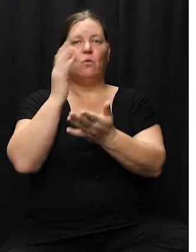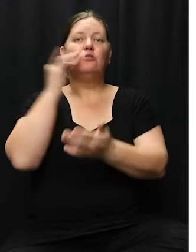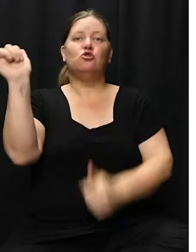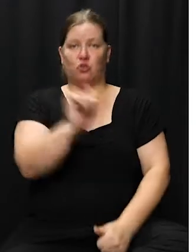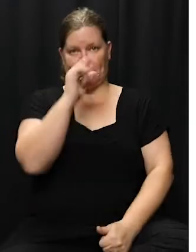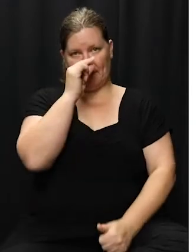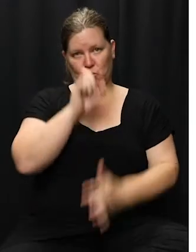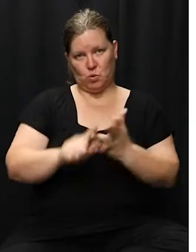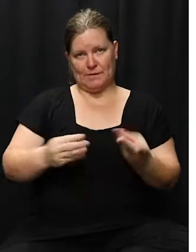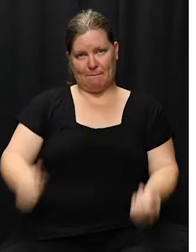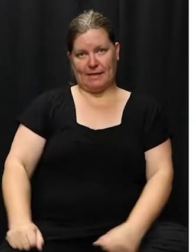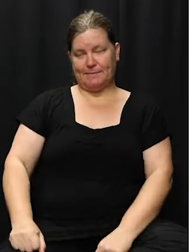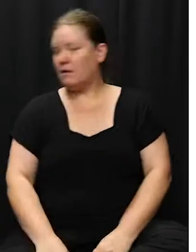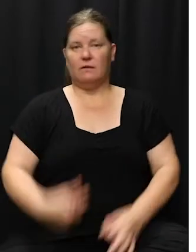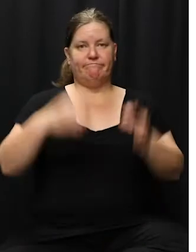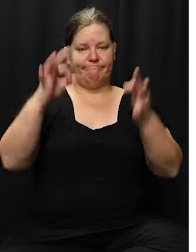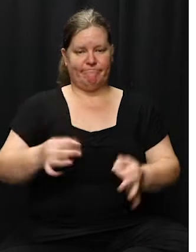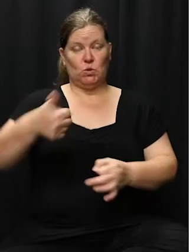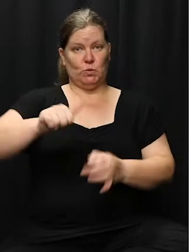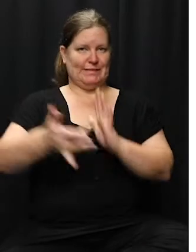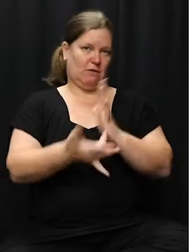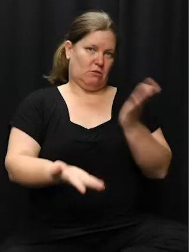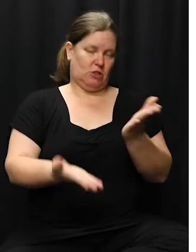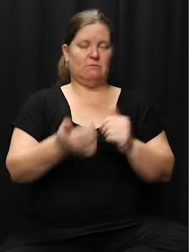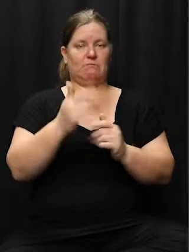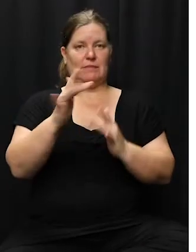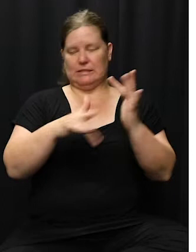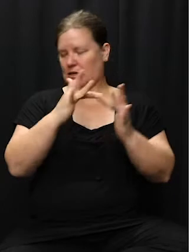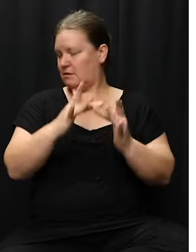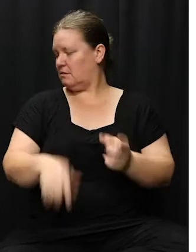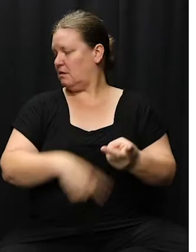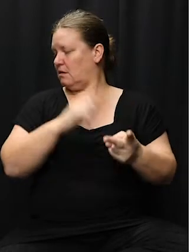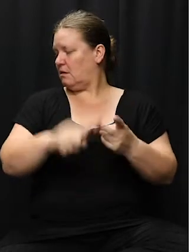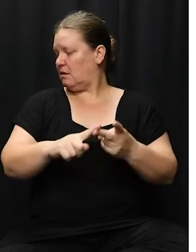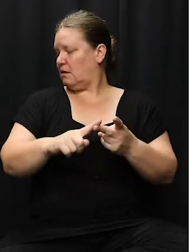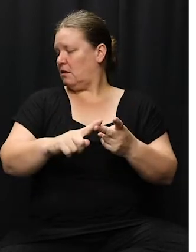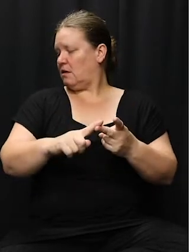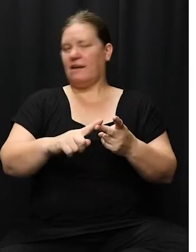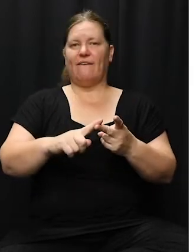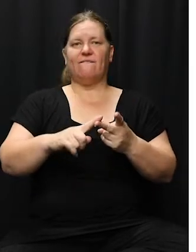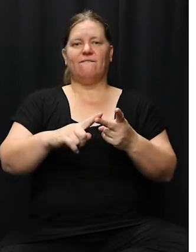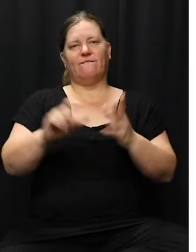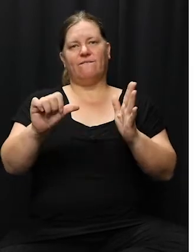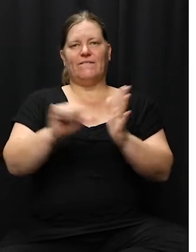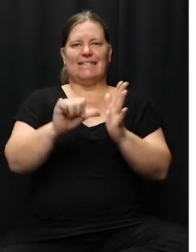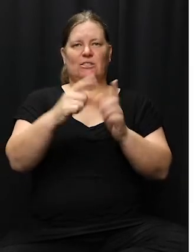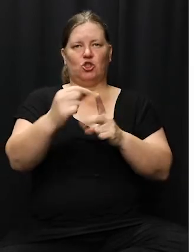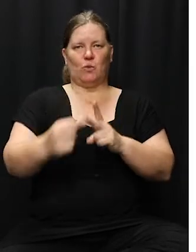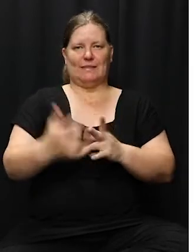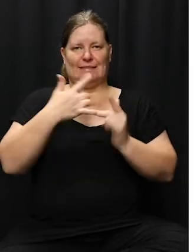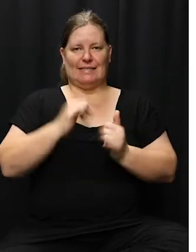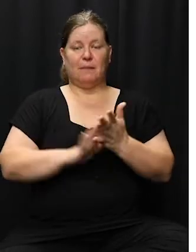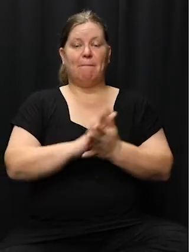to improve and add on when they should be able to do something. So I decided to use technology, the internet, obviously, to have